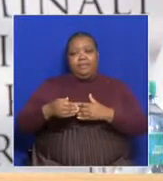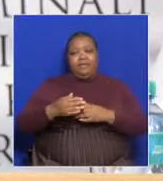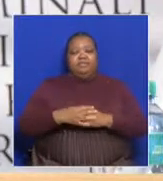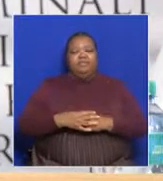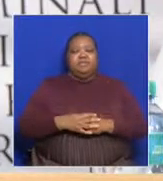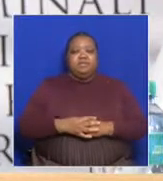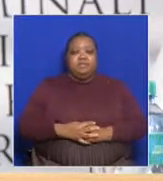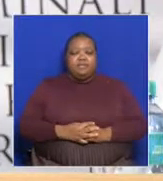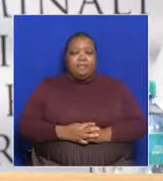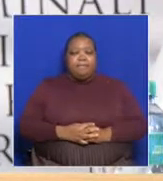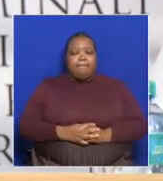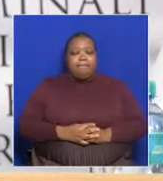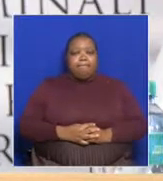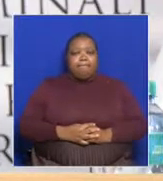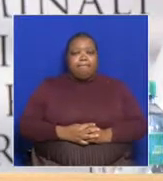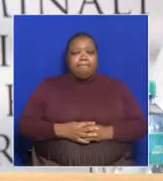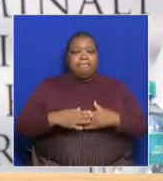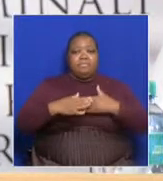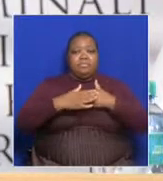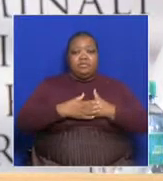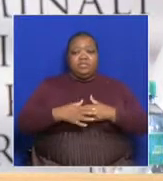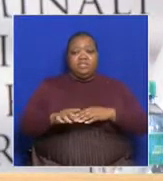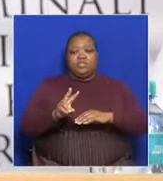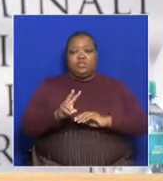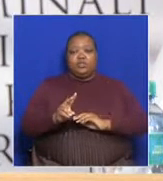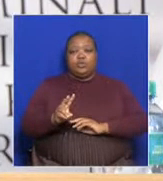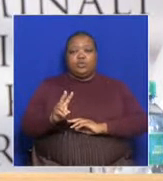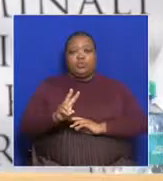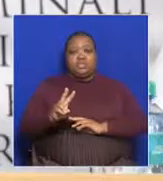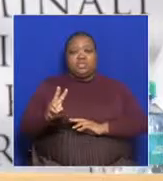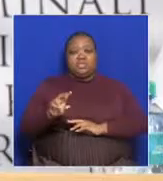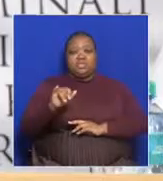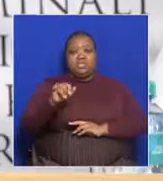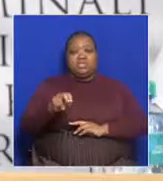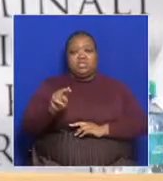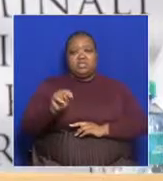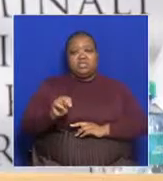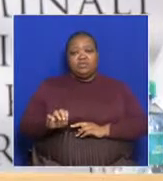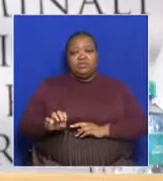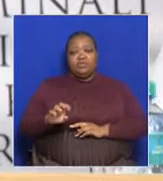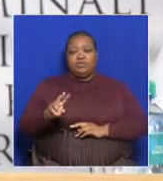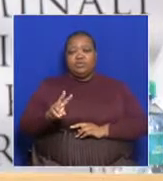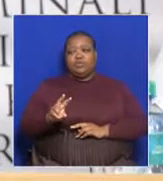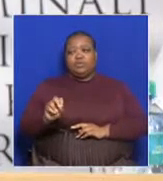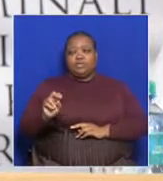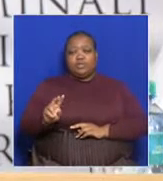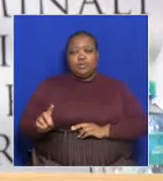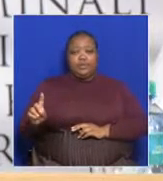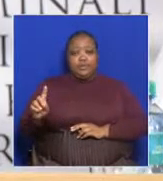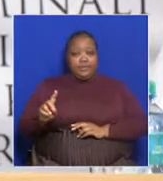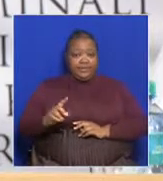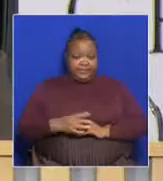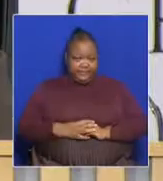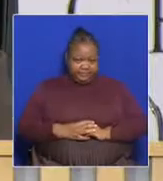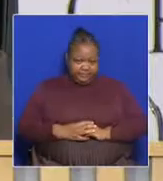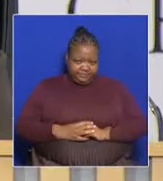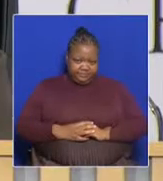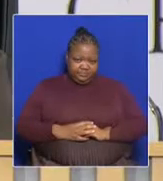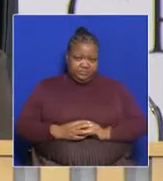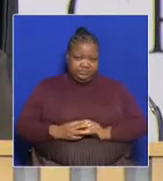it the seal of the 22nd of June, 2021. Yes. Okay? Are we together?